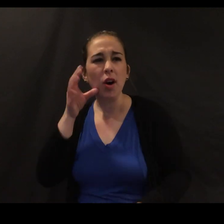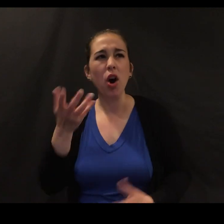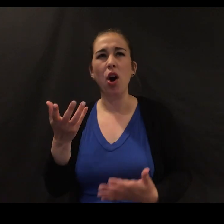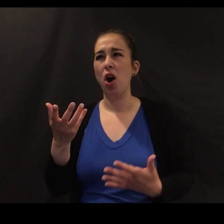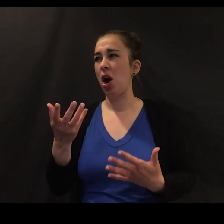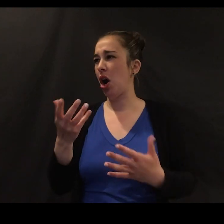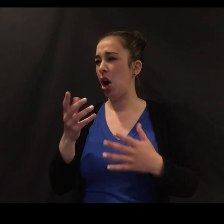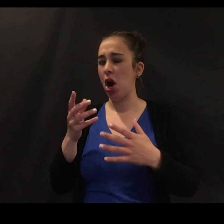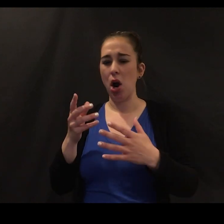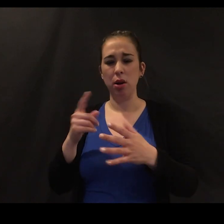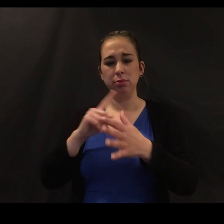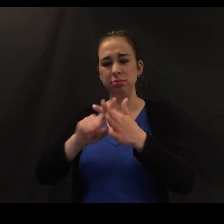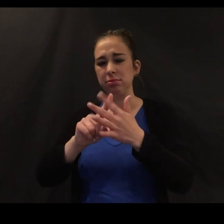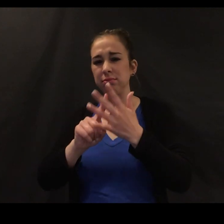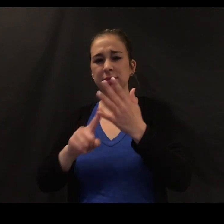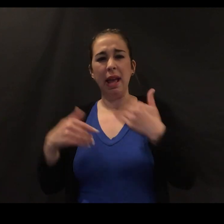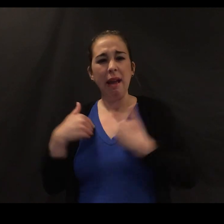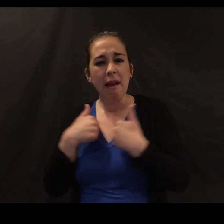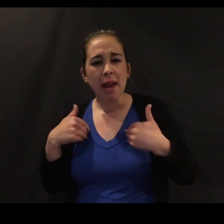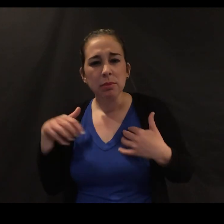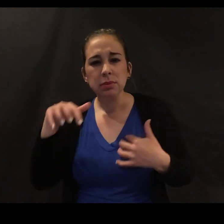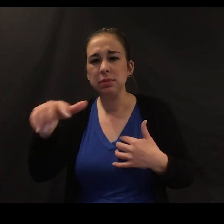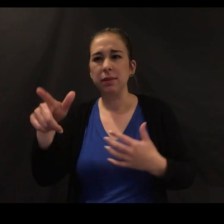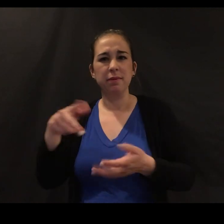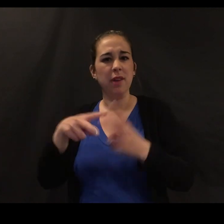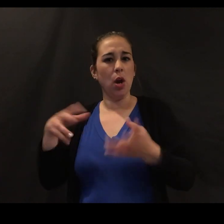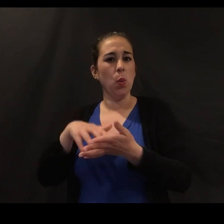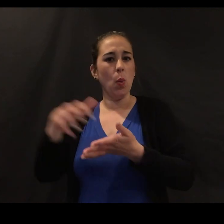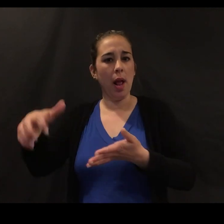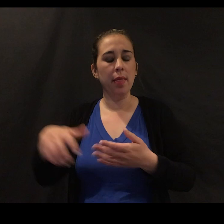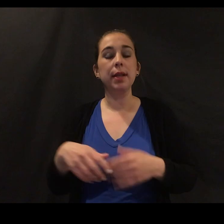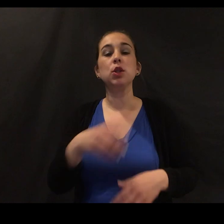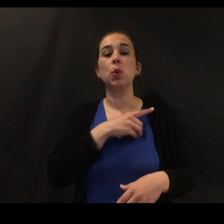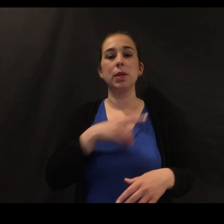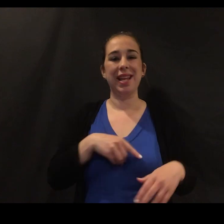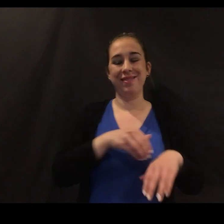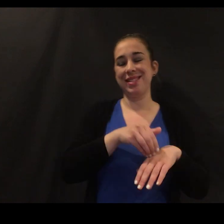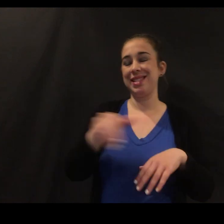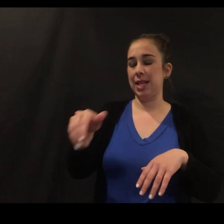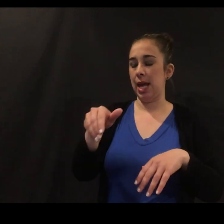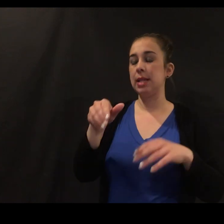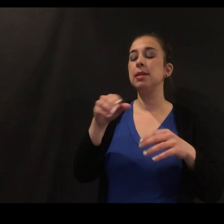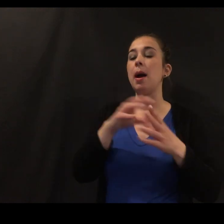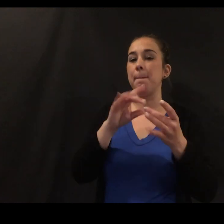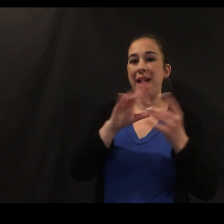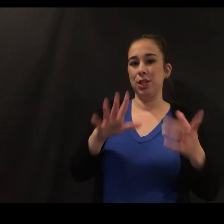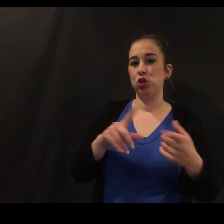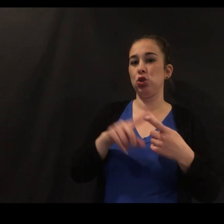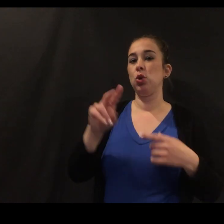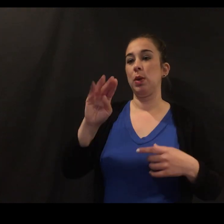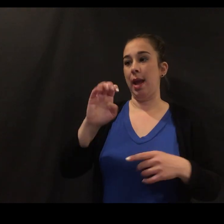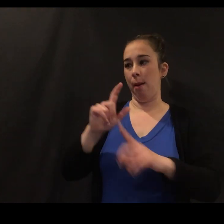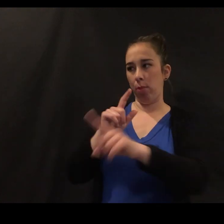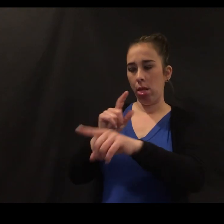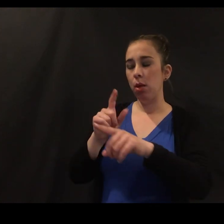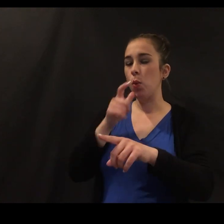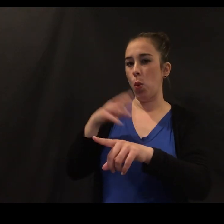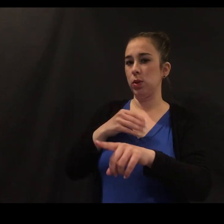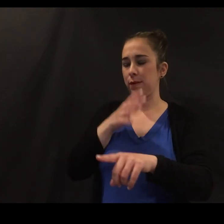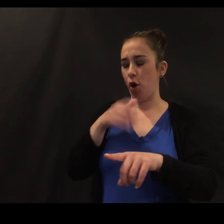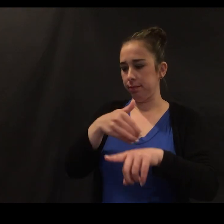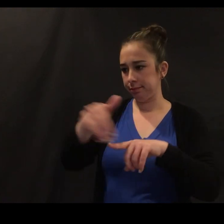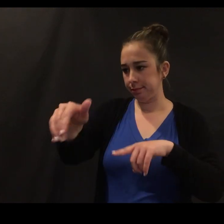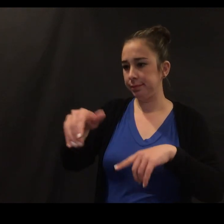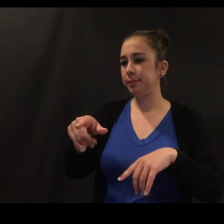wealthy guy. And so David goes to Nabal or sends a messenger to Nabal who owns this farm. And David says, "Nabal,